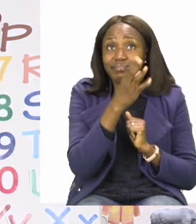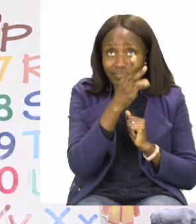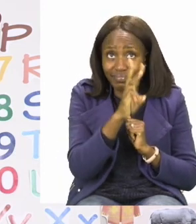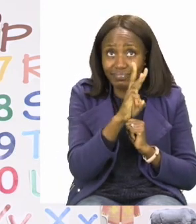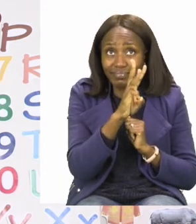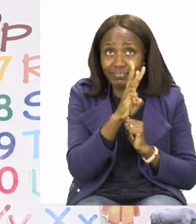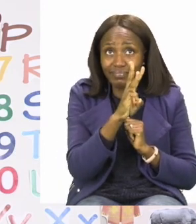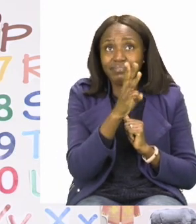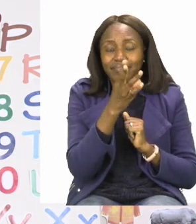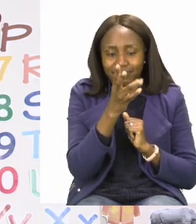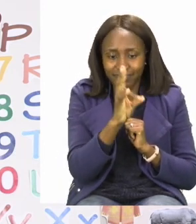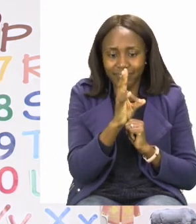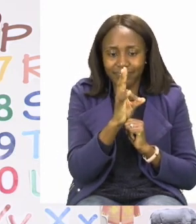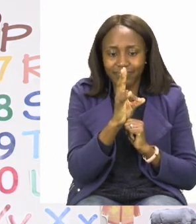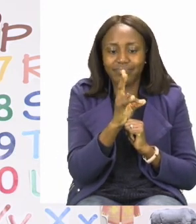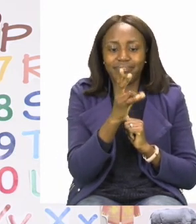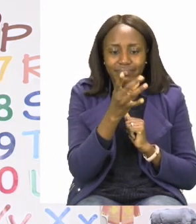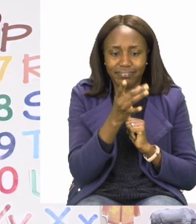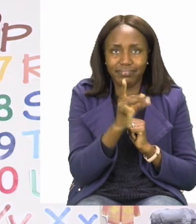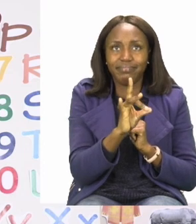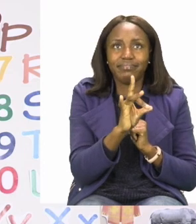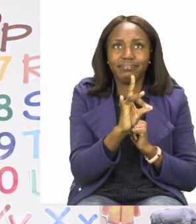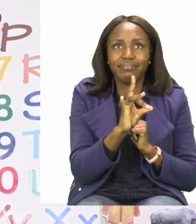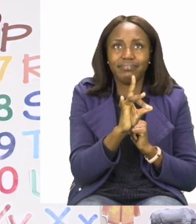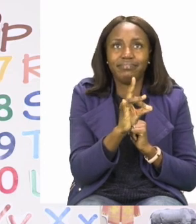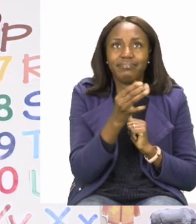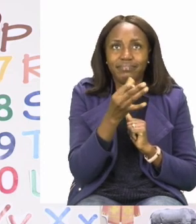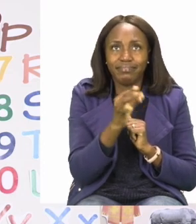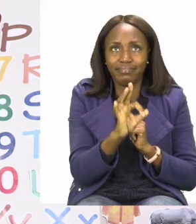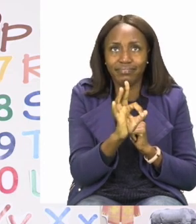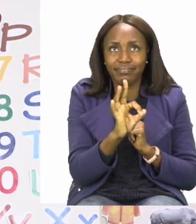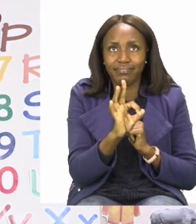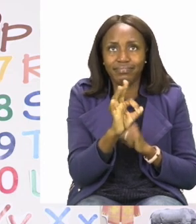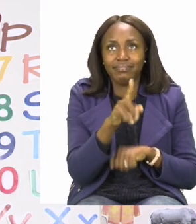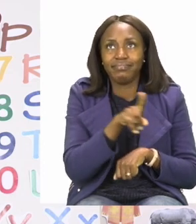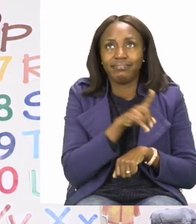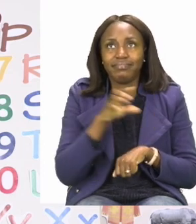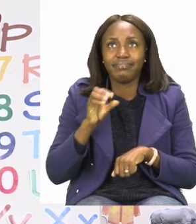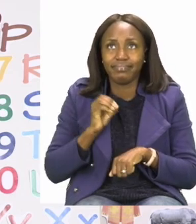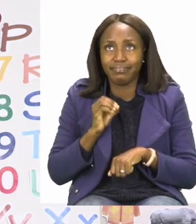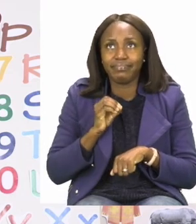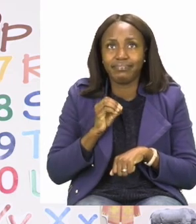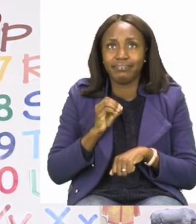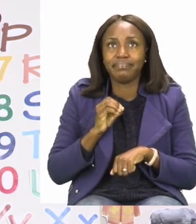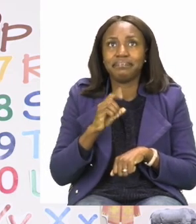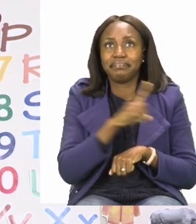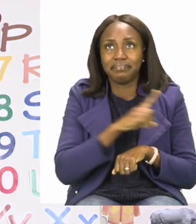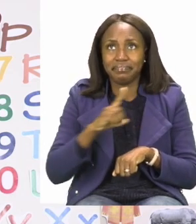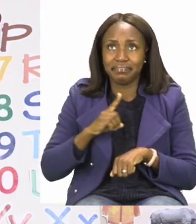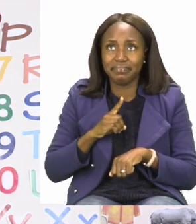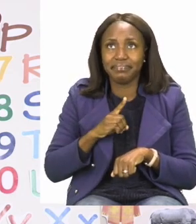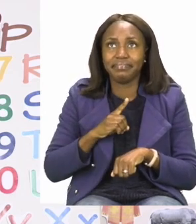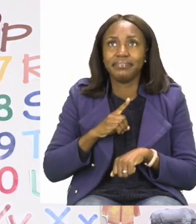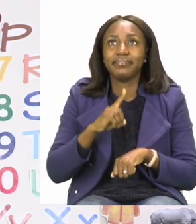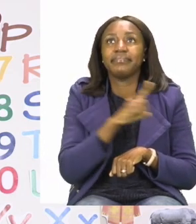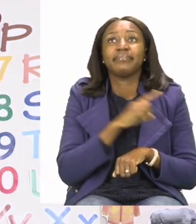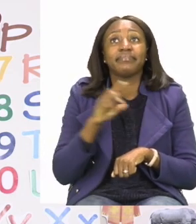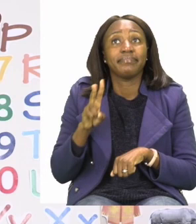6, 7, 8, 9, 10,